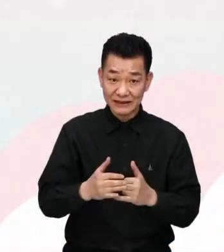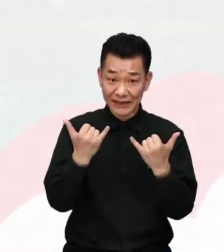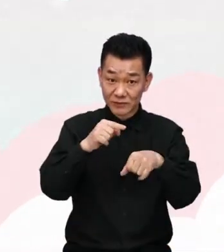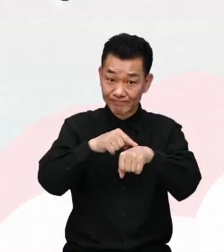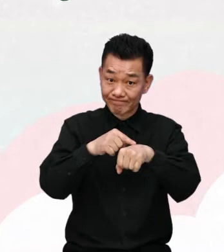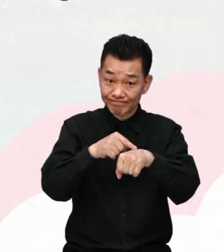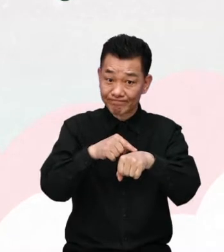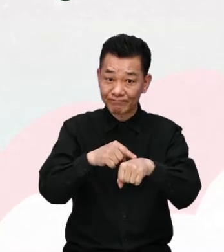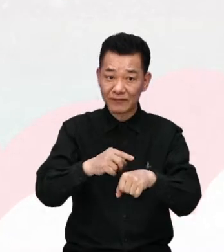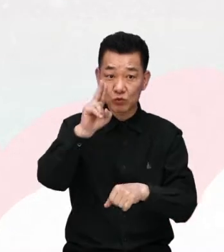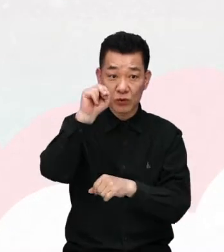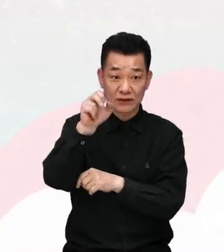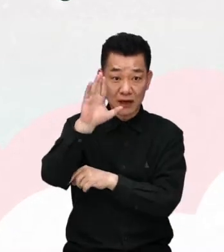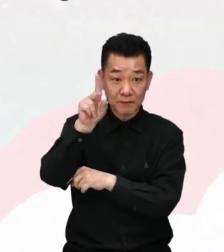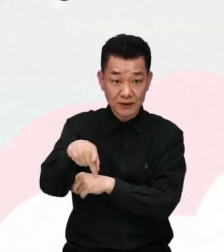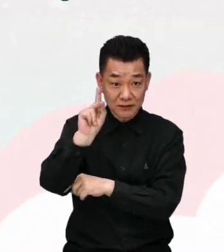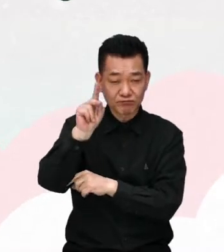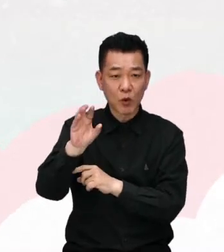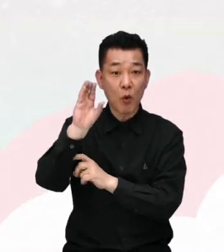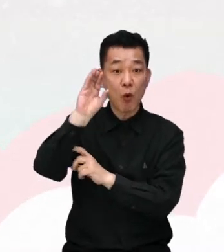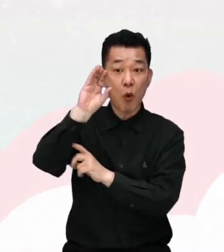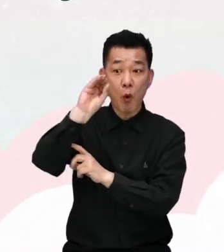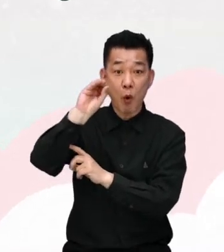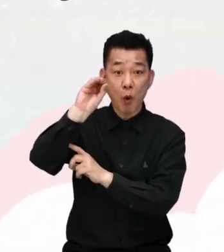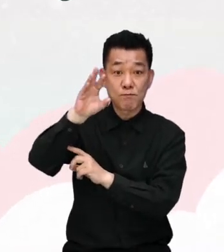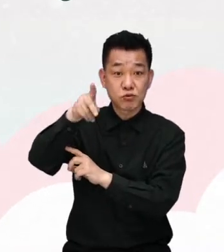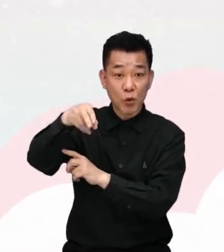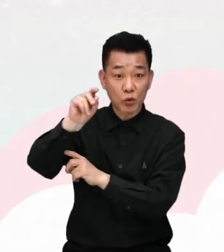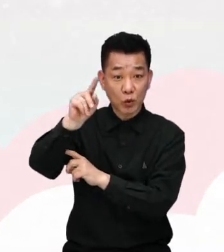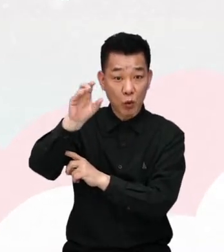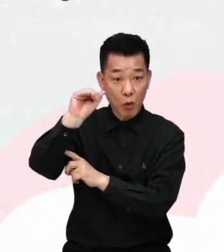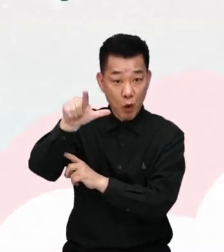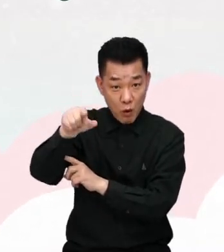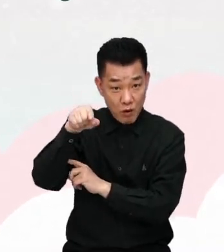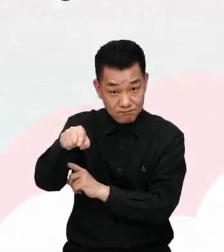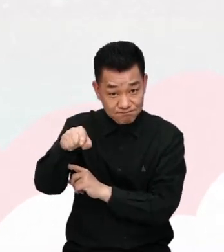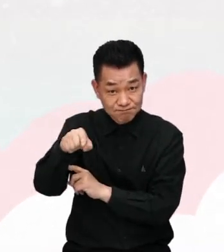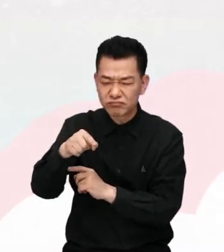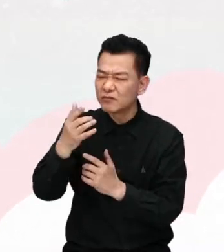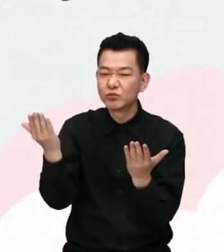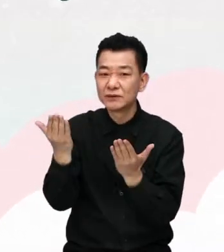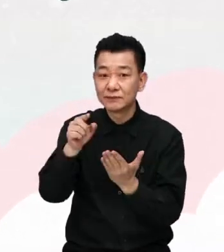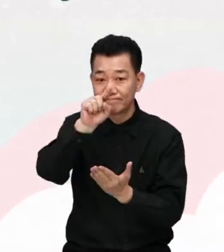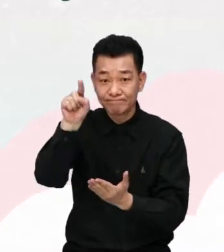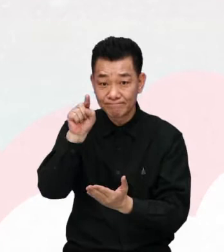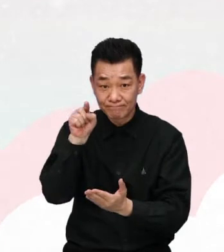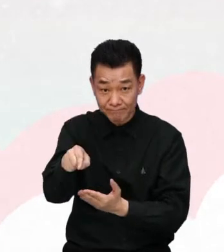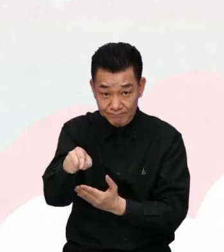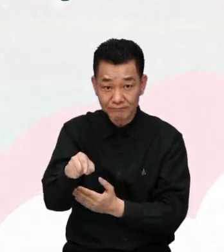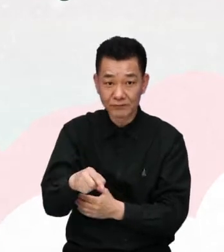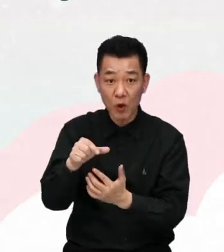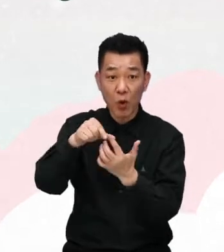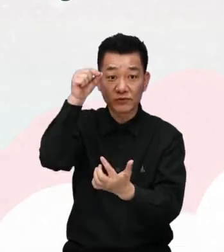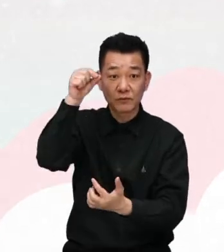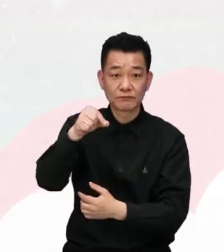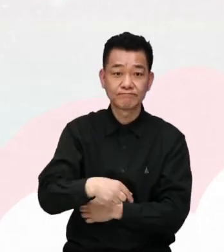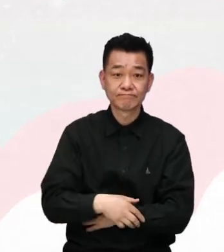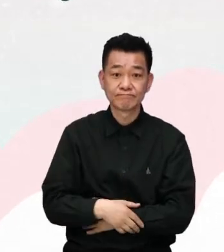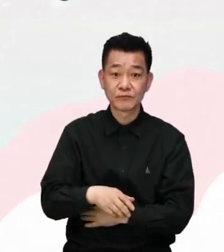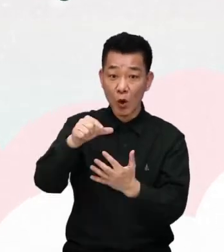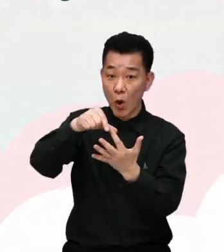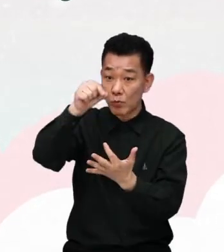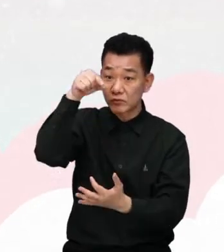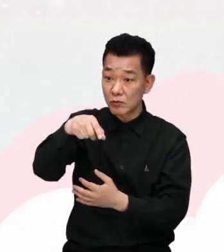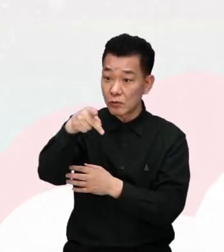In this lecture, we will learn about what the optional protocol to the UN Convention on the Rights of Persons with Disabilities is,